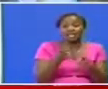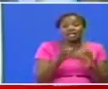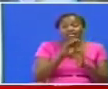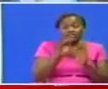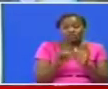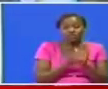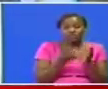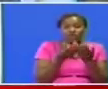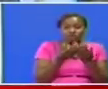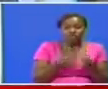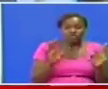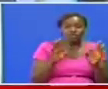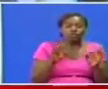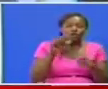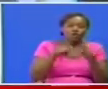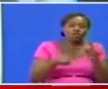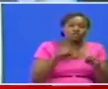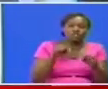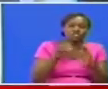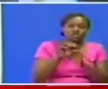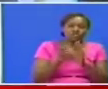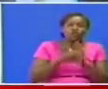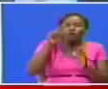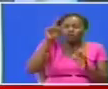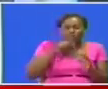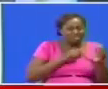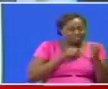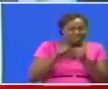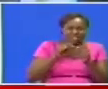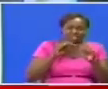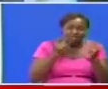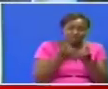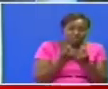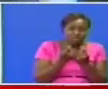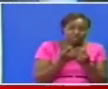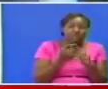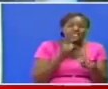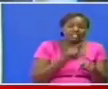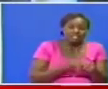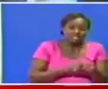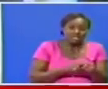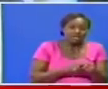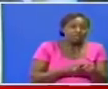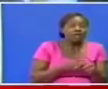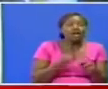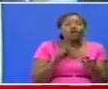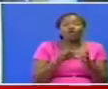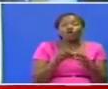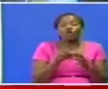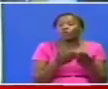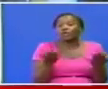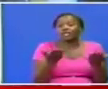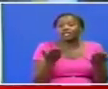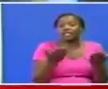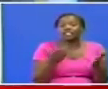choice and the right of association. We must fight tribalism whenever and wherever it manifests